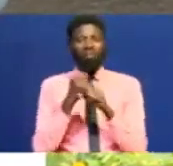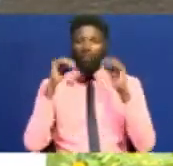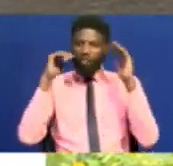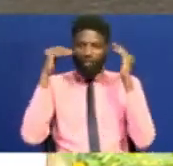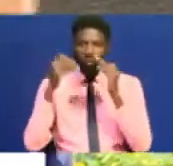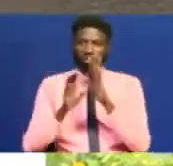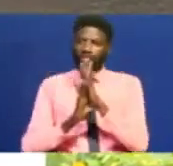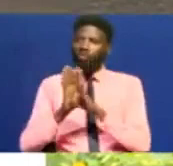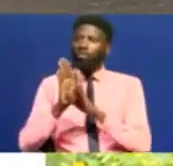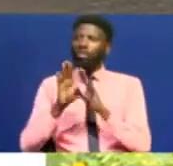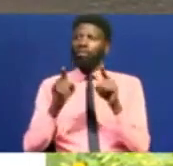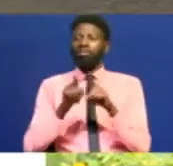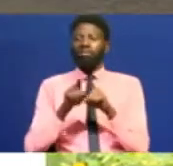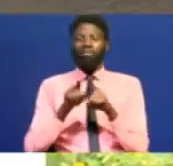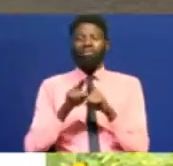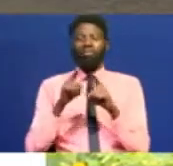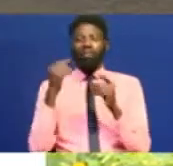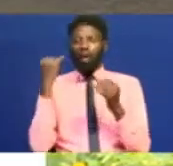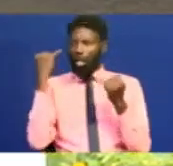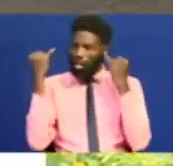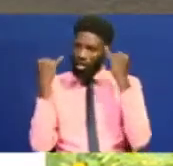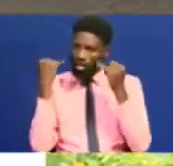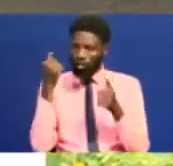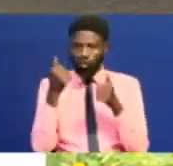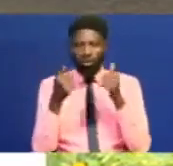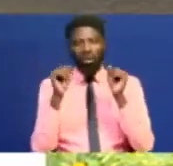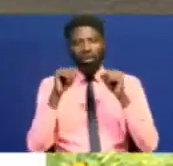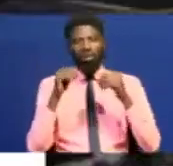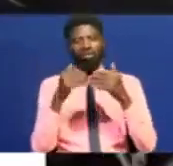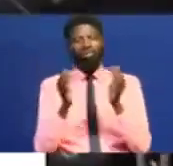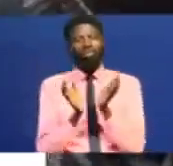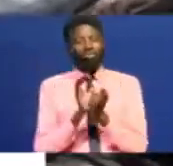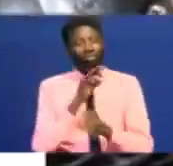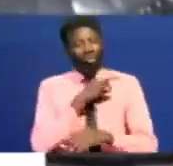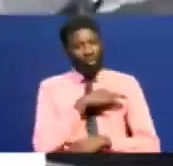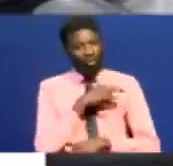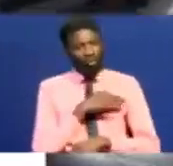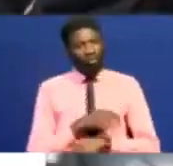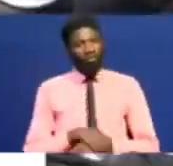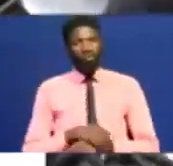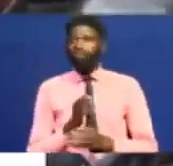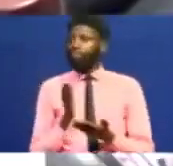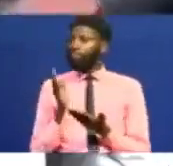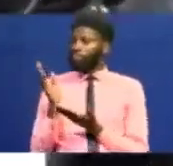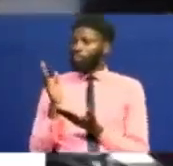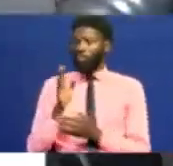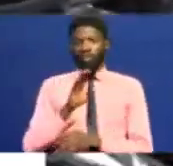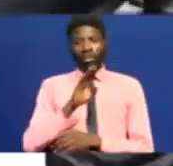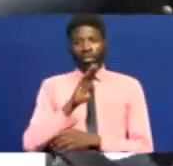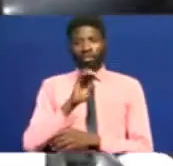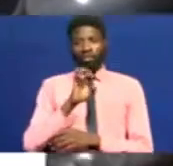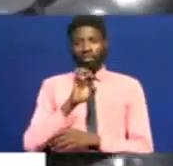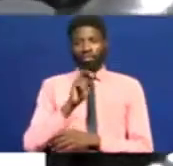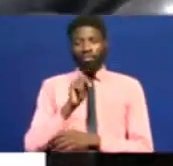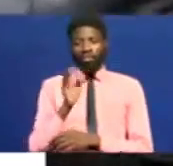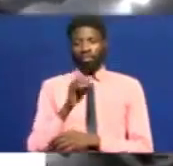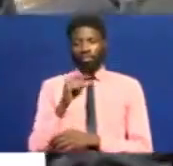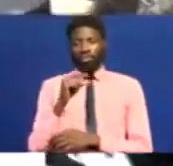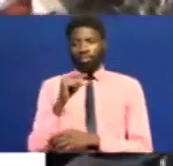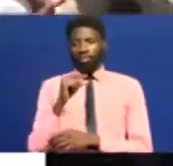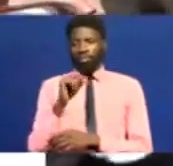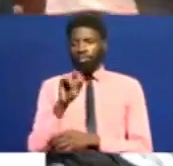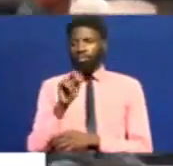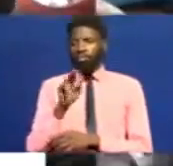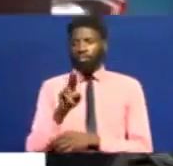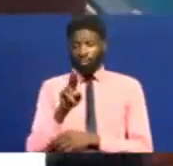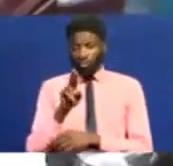and recreation of ideas that are beneficial to the community. Wakfu wa Ben umekuwa ukihusika na miradi